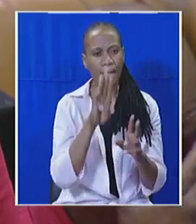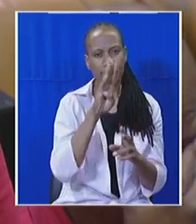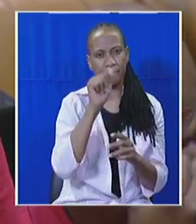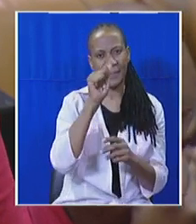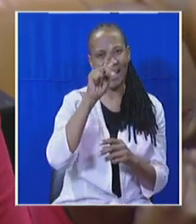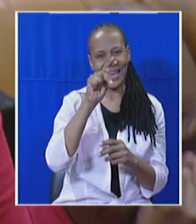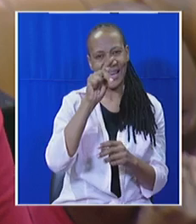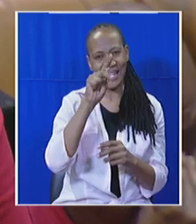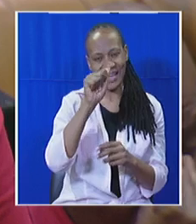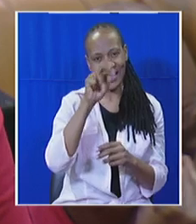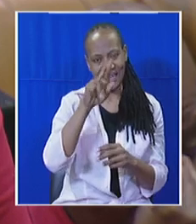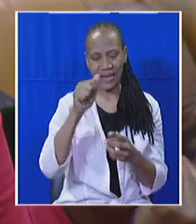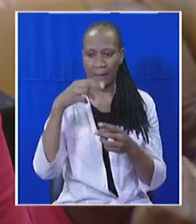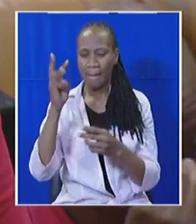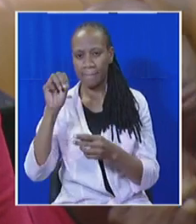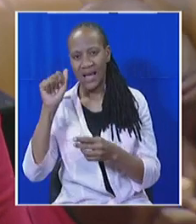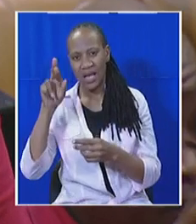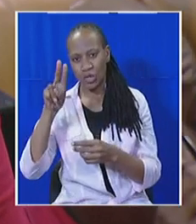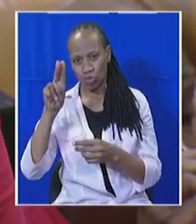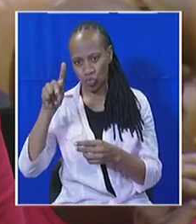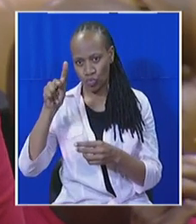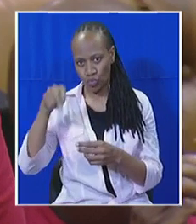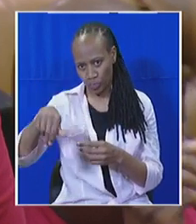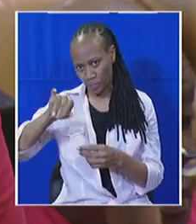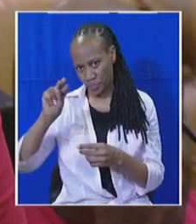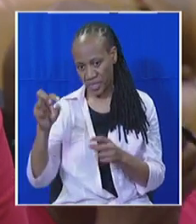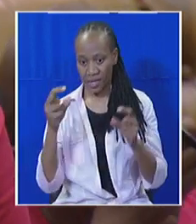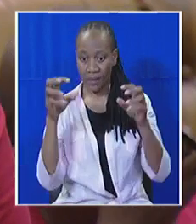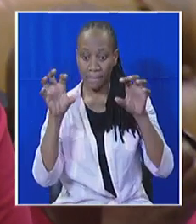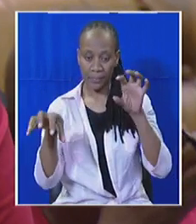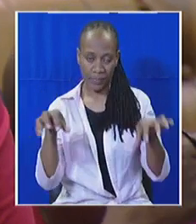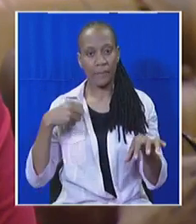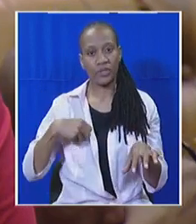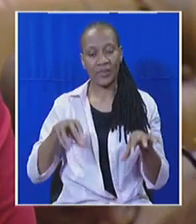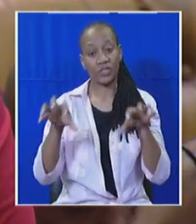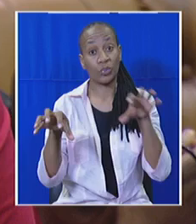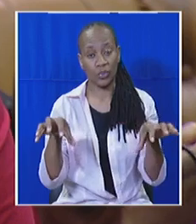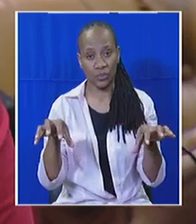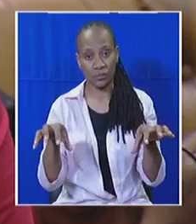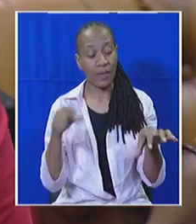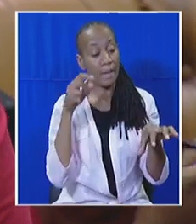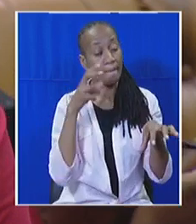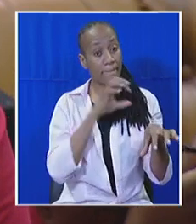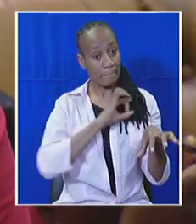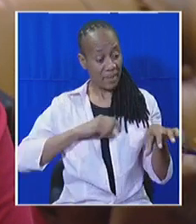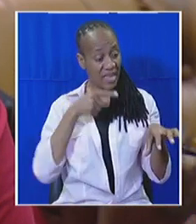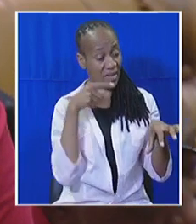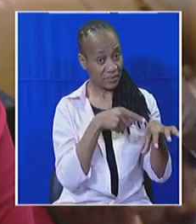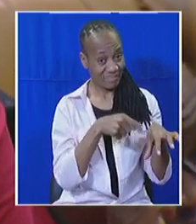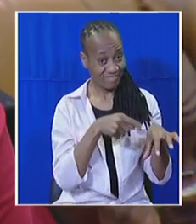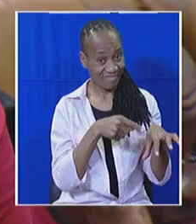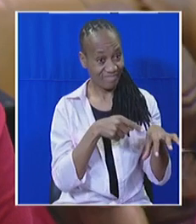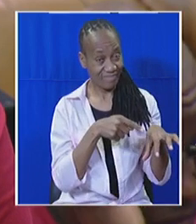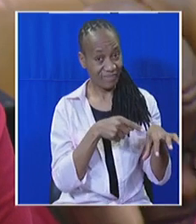and Maruping. Further note that the mayor of Khasekhonyana local municipality, Mr. Gibson Anthony, at